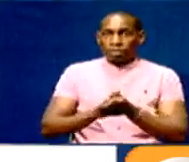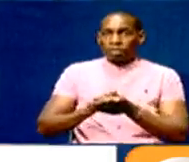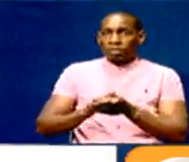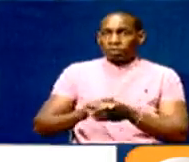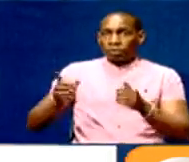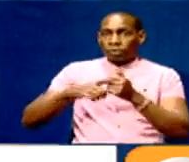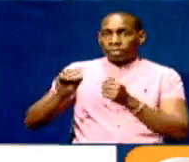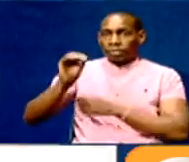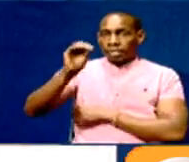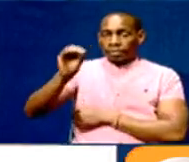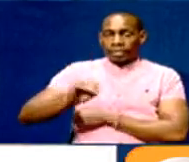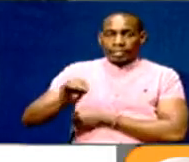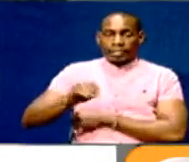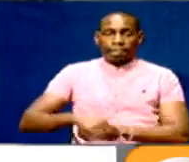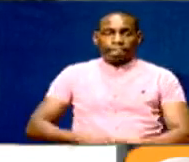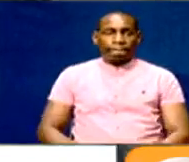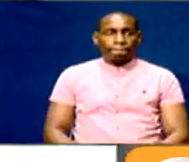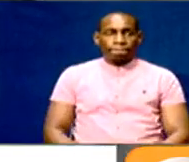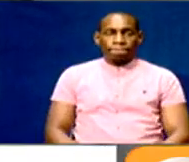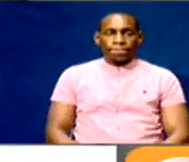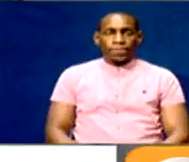to 60%.